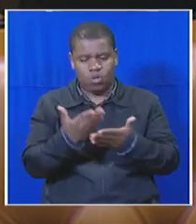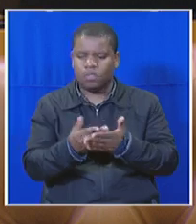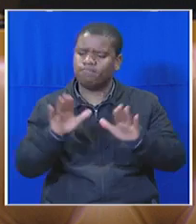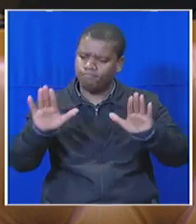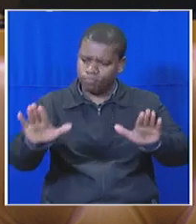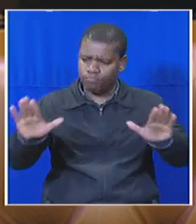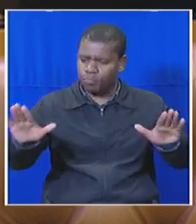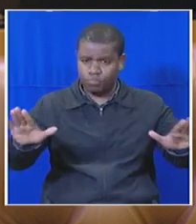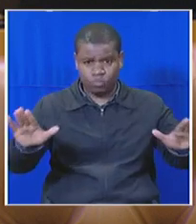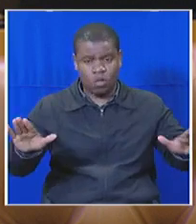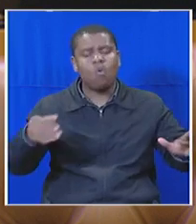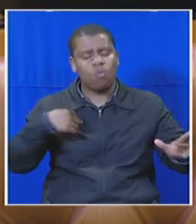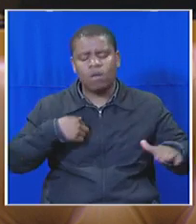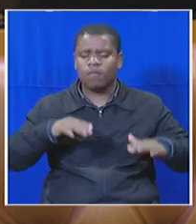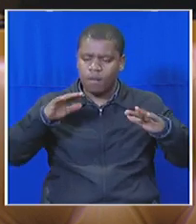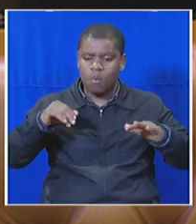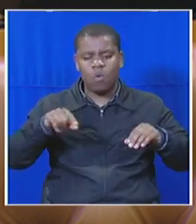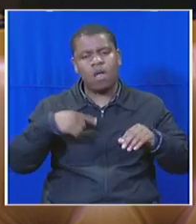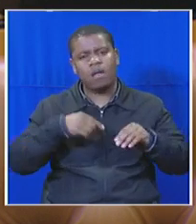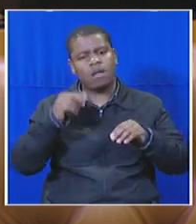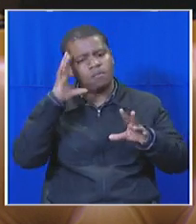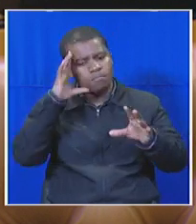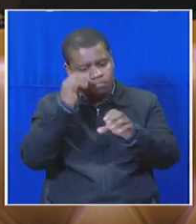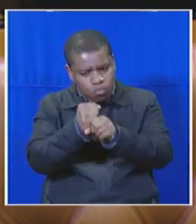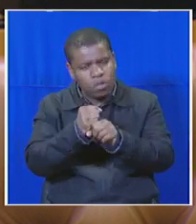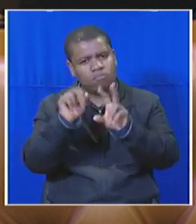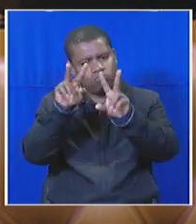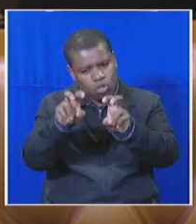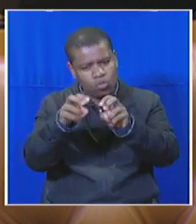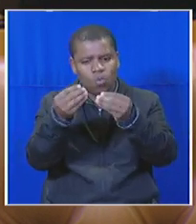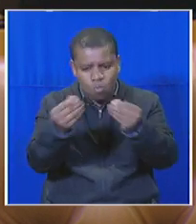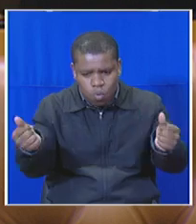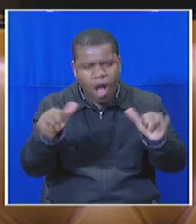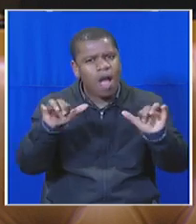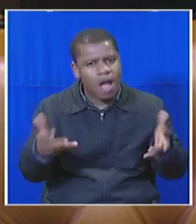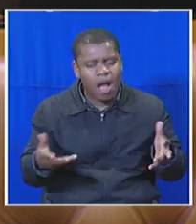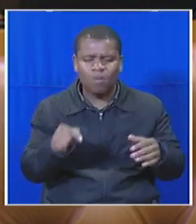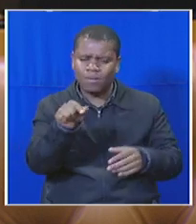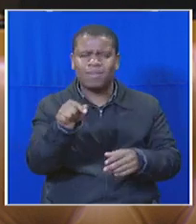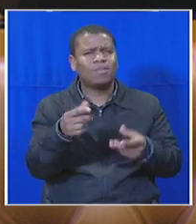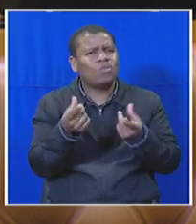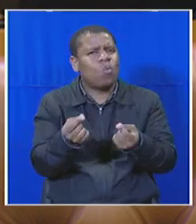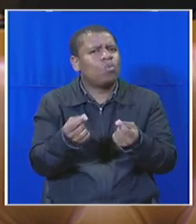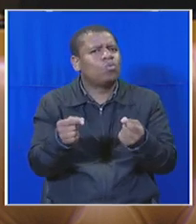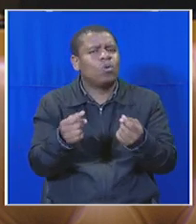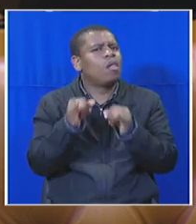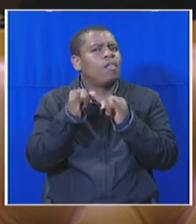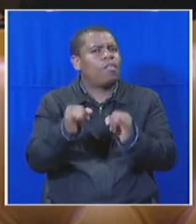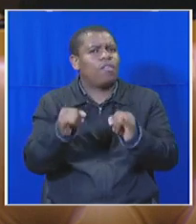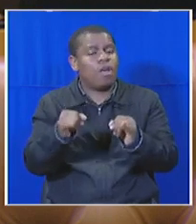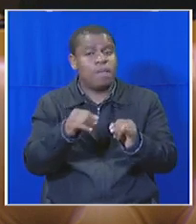ngoba lento imbi izoya iqhubeka and ibulala nekusasa